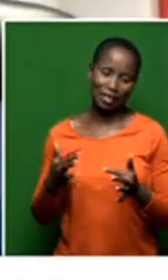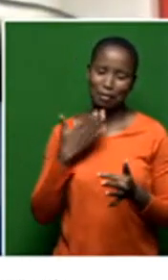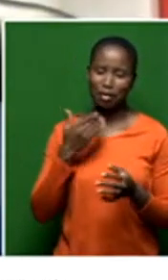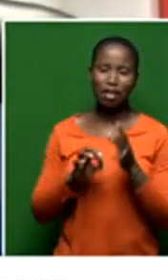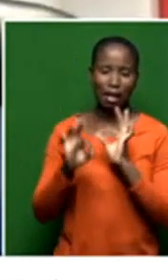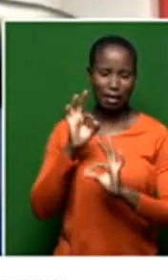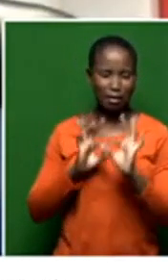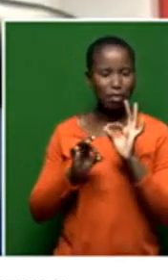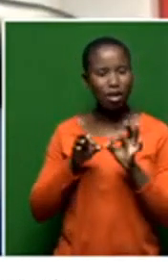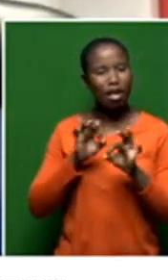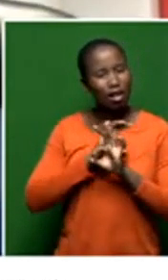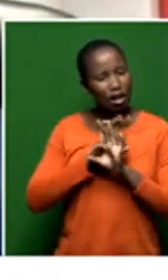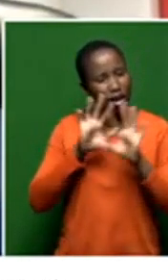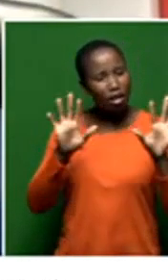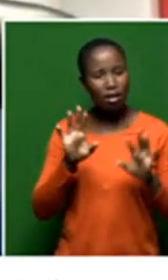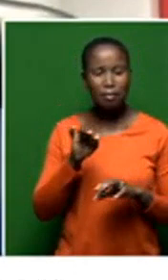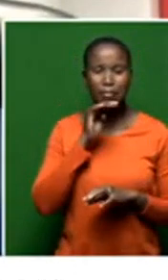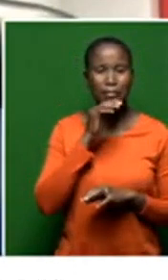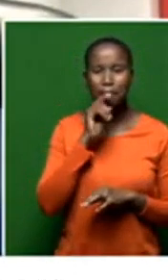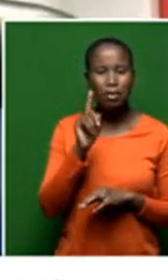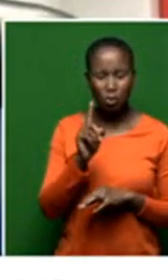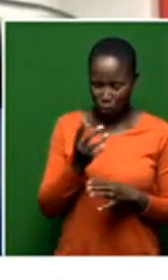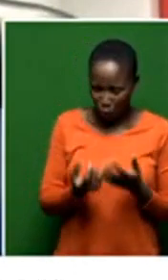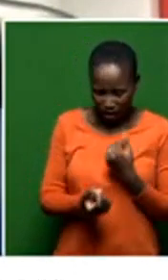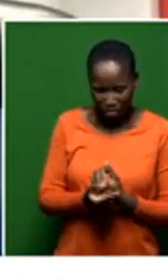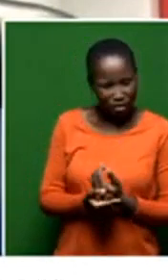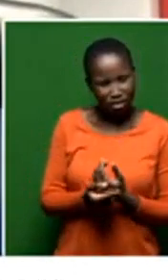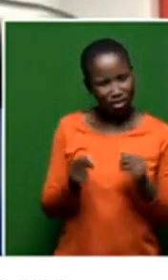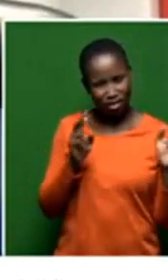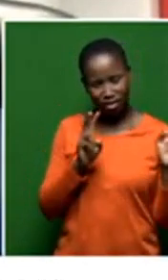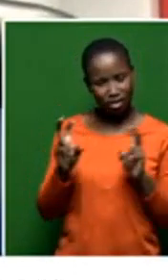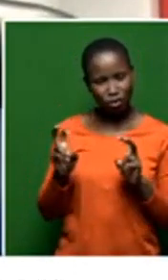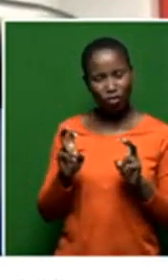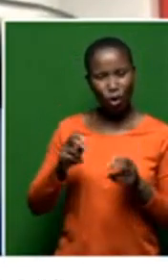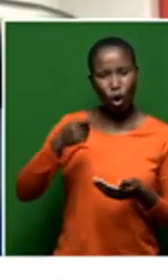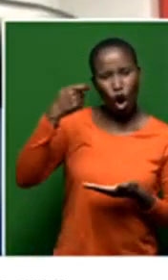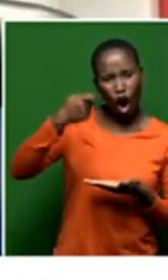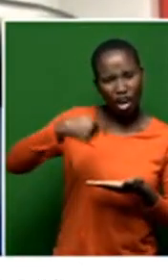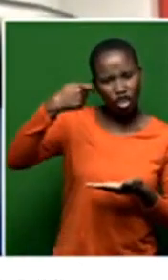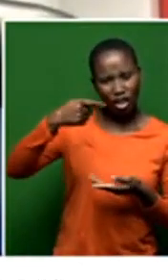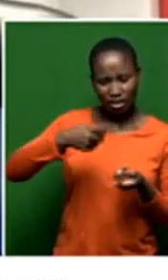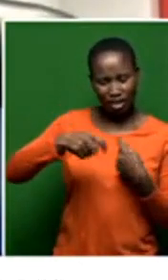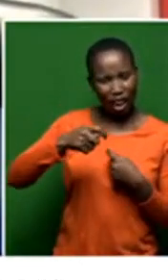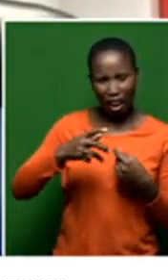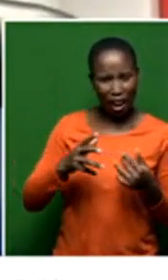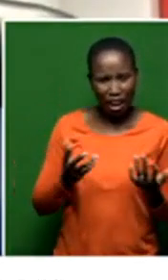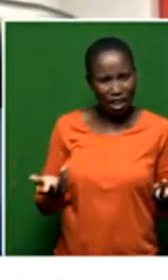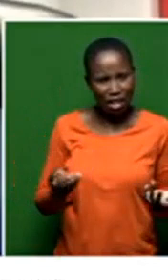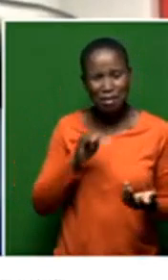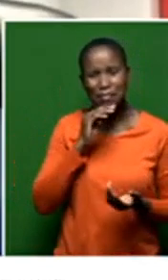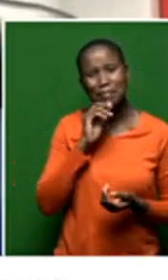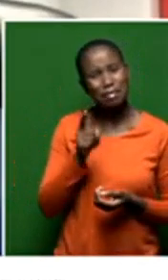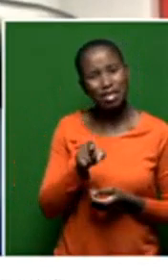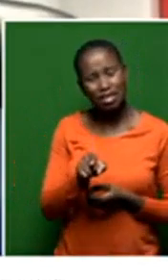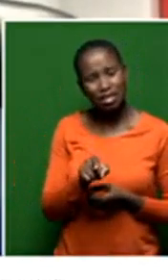simplifying for some of our viewers what exactly is going on with regard to the auction, and what is this meant